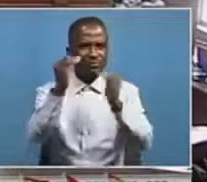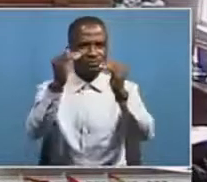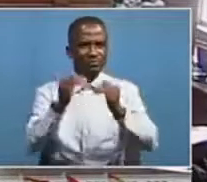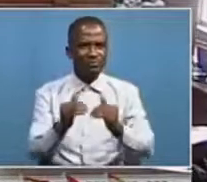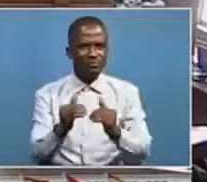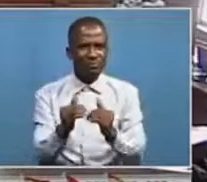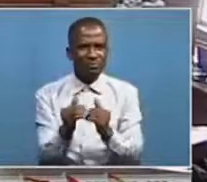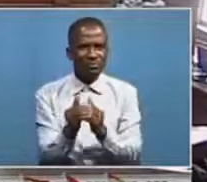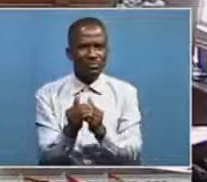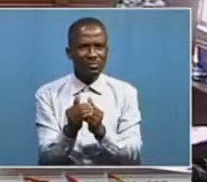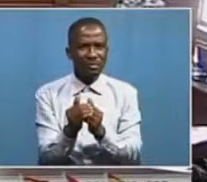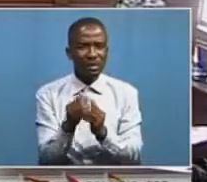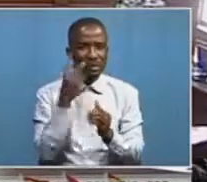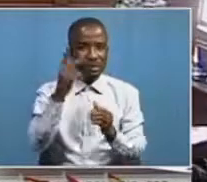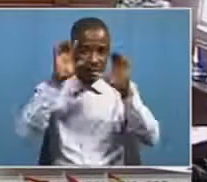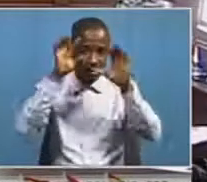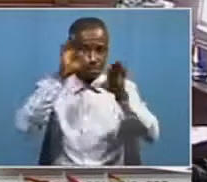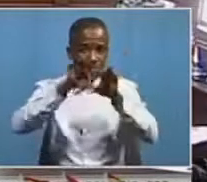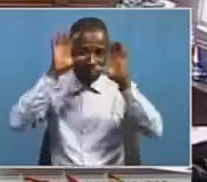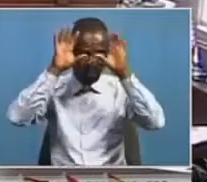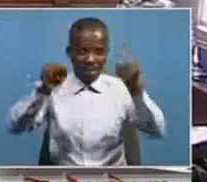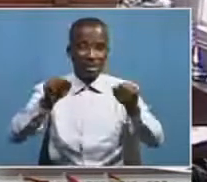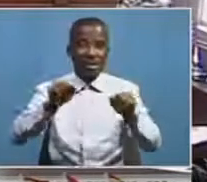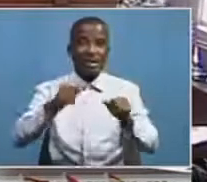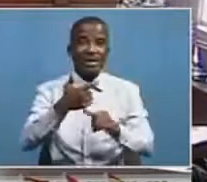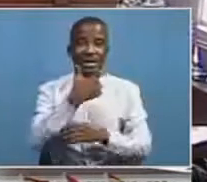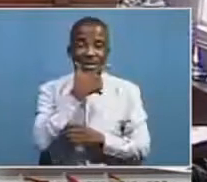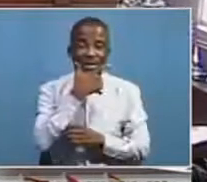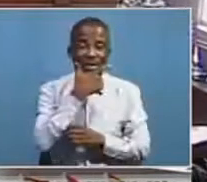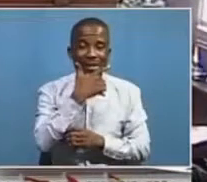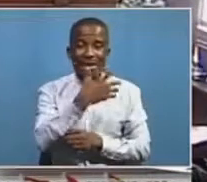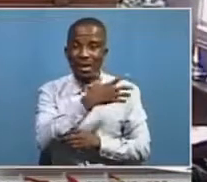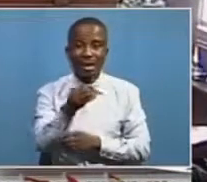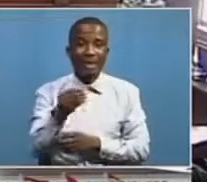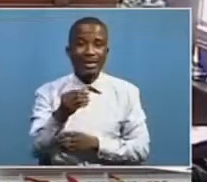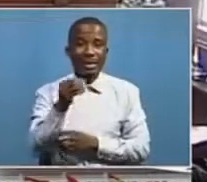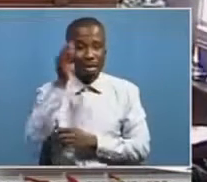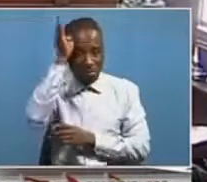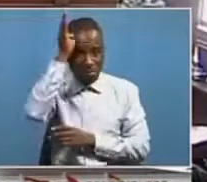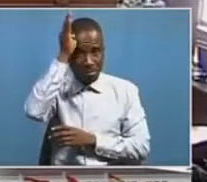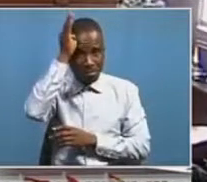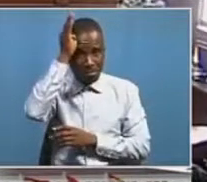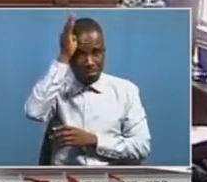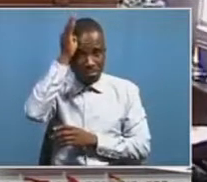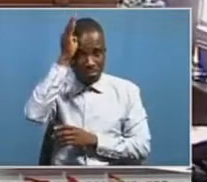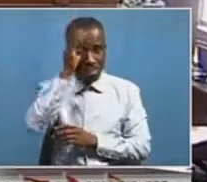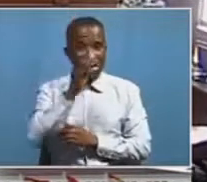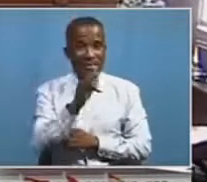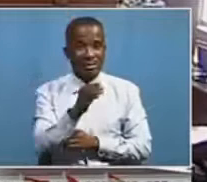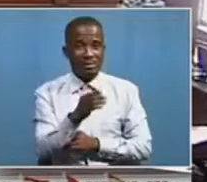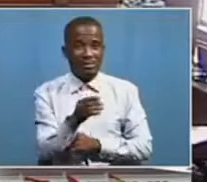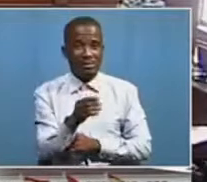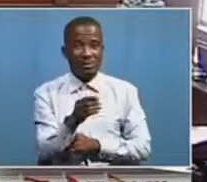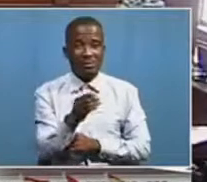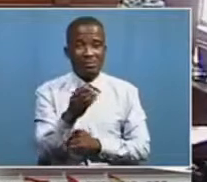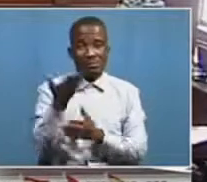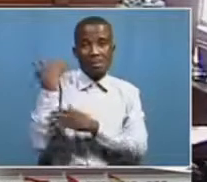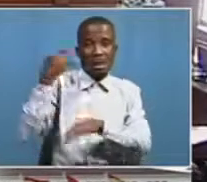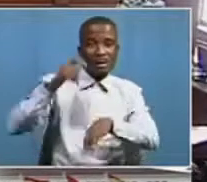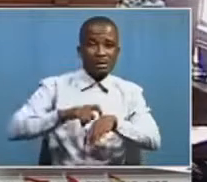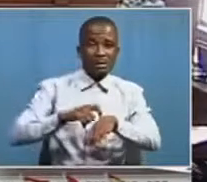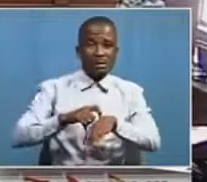quote. See in presidential election petition, Akufo-Addo and Bawumia and Akufo-Addo, Bawumia and Obi-Chebe-Lamte, number